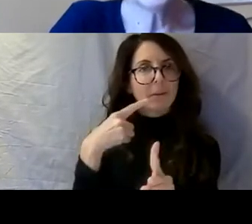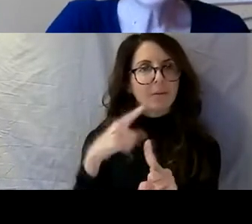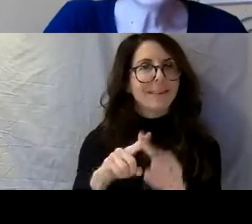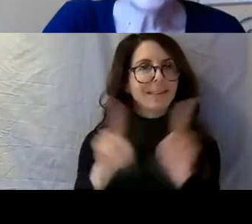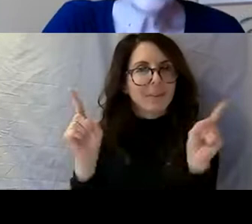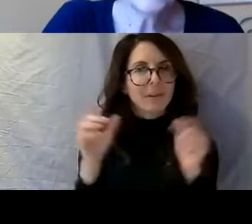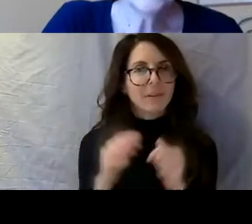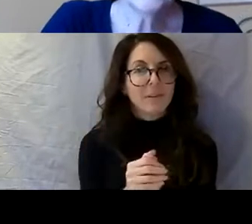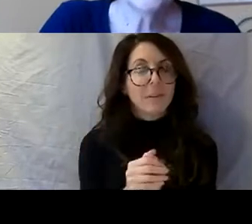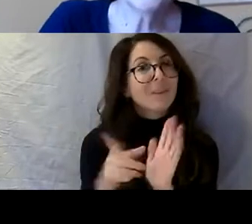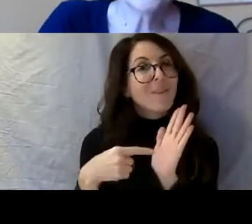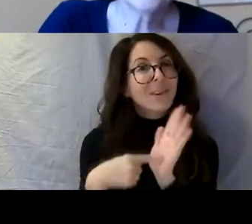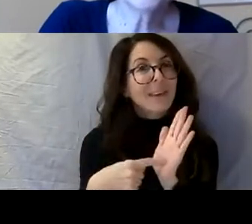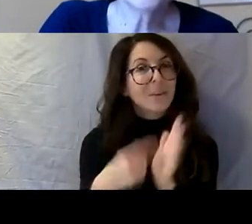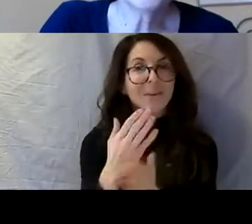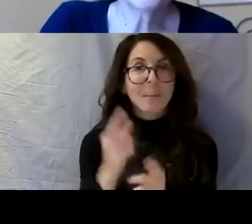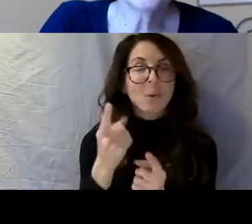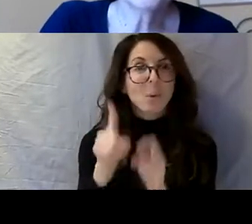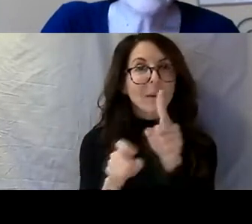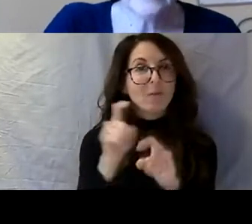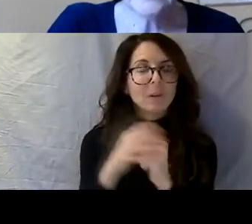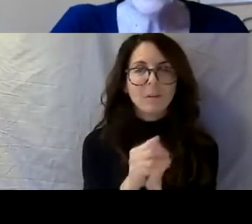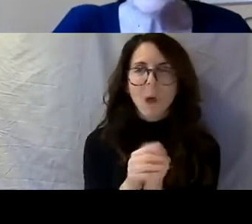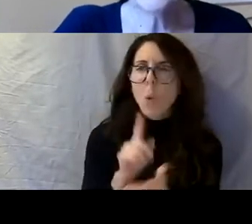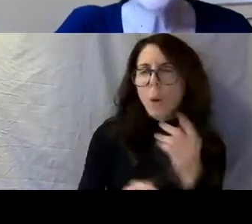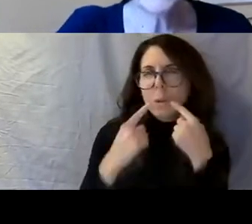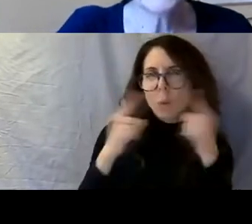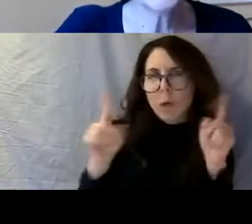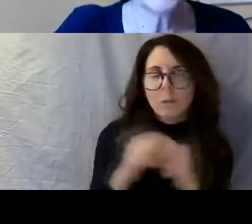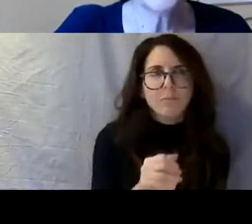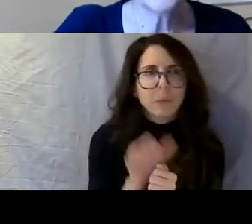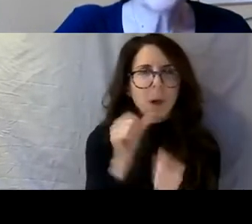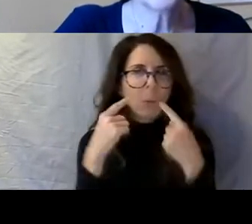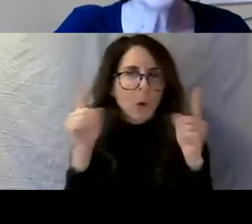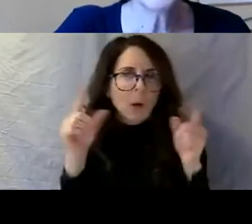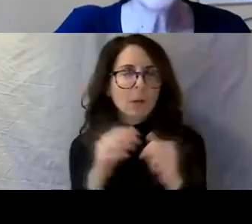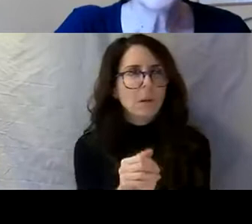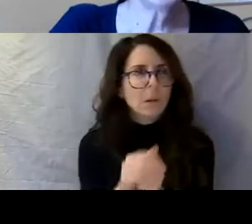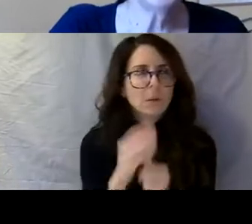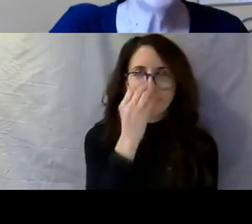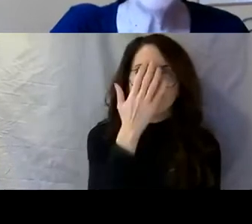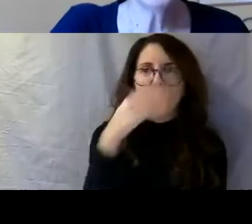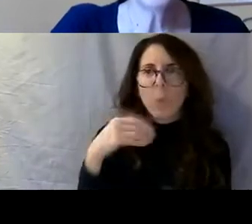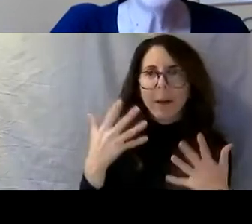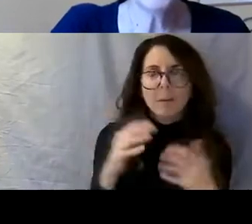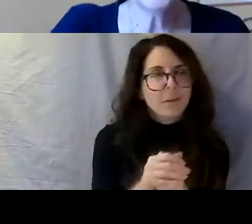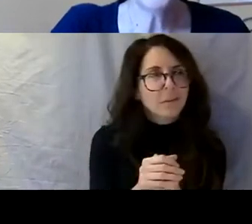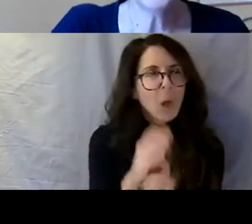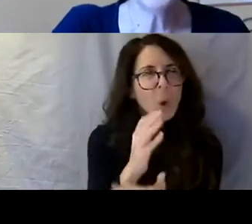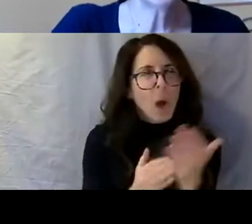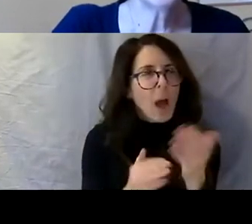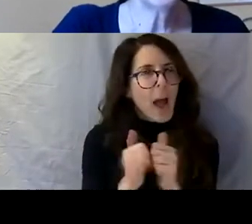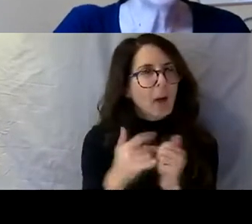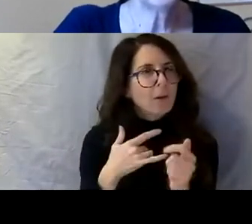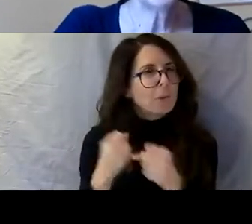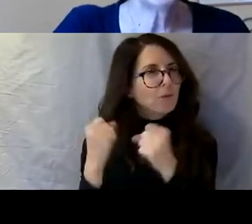about questions like, what worked? What didn't work? What have we learned? What has made us stronger? What changes must we make? Where are